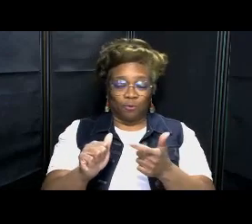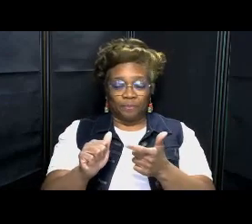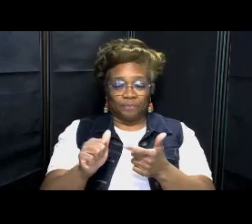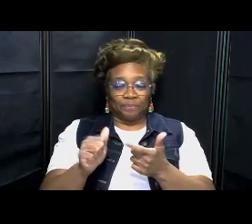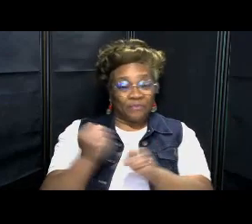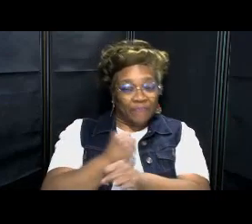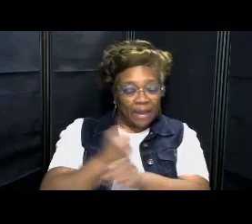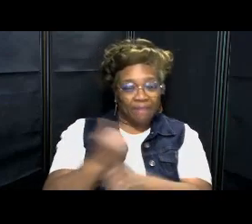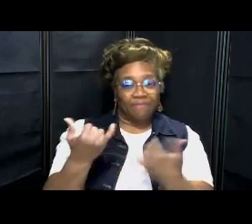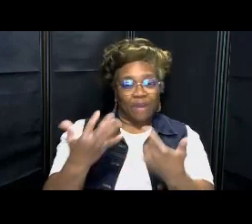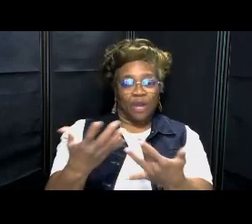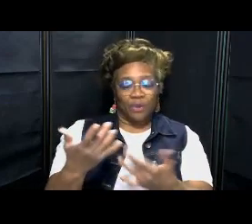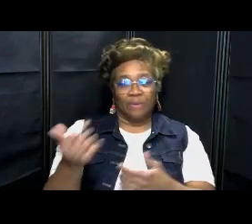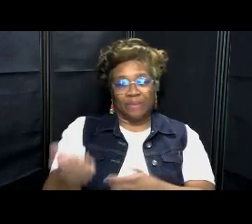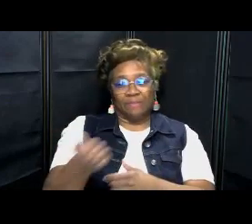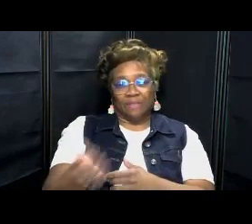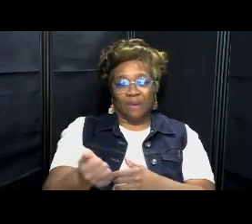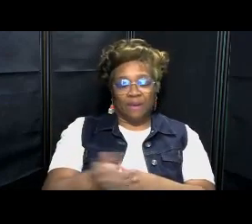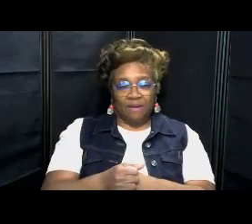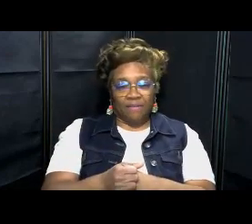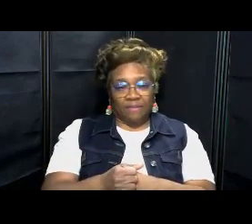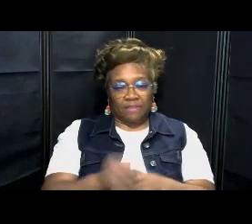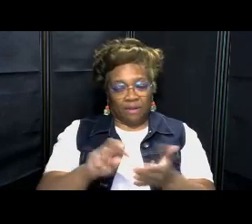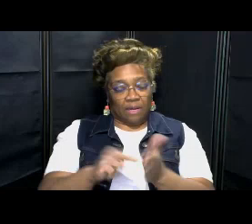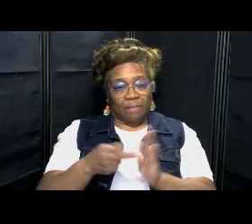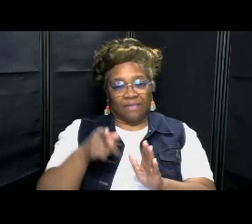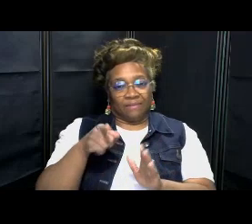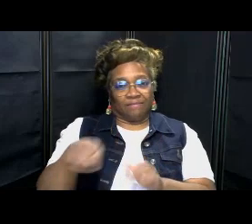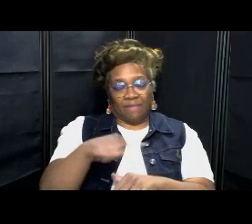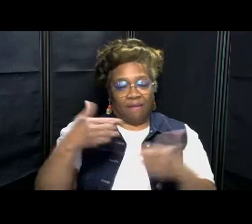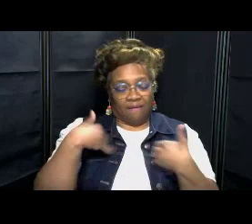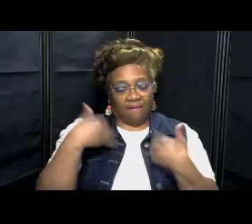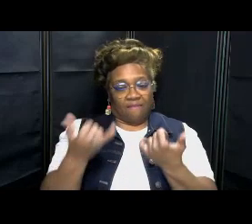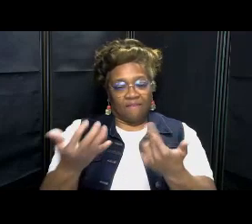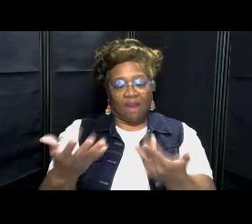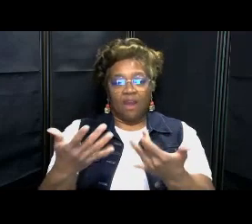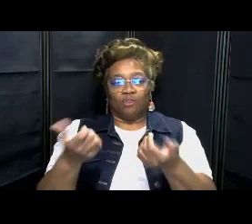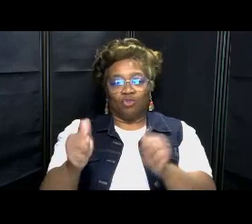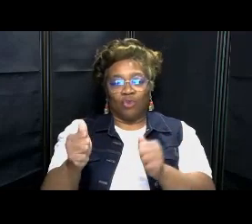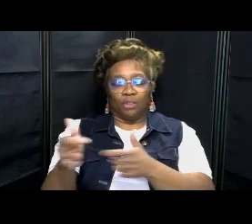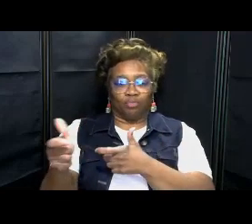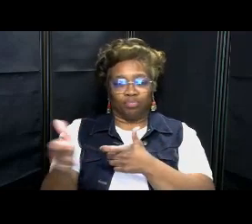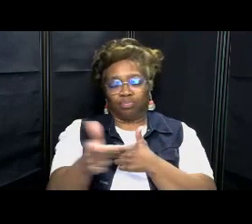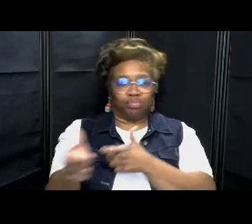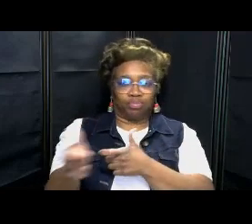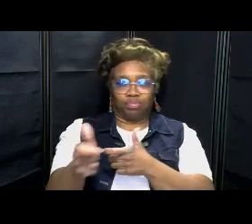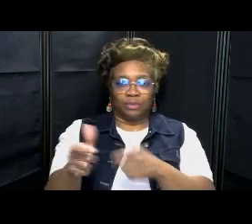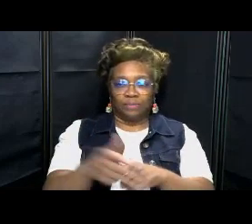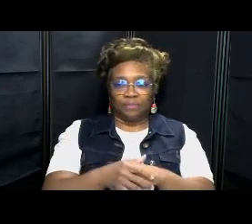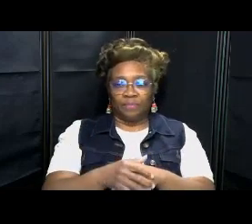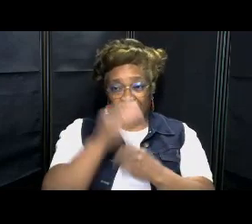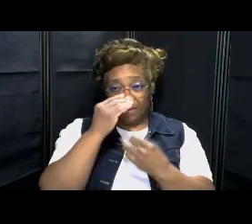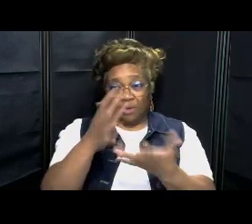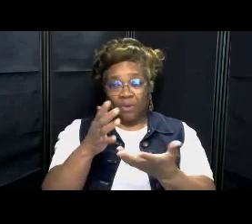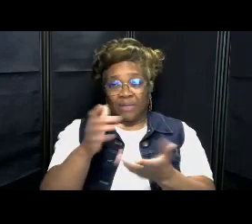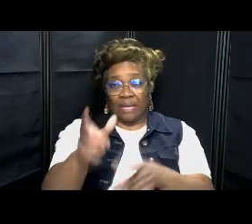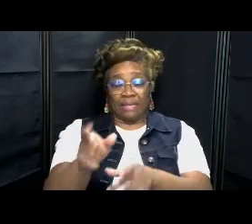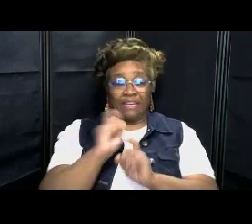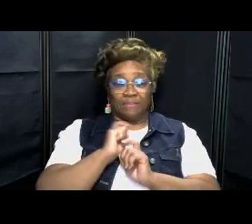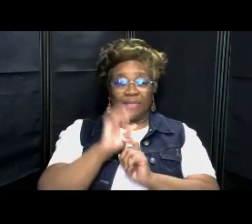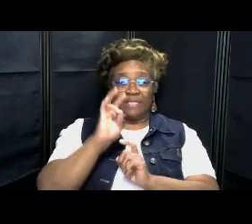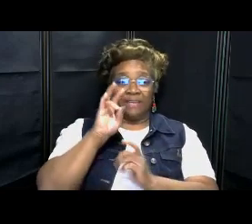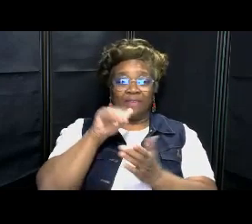injured were people that were trying to put their fires out themselves. And just for the record, they give me $7,000 worth of equipment and they give me $1